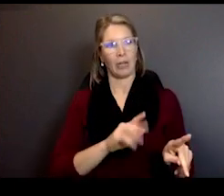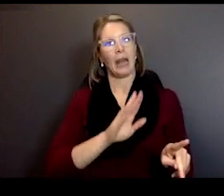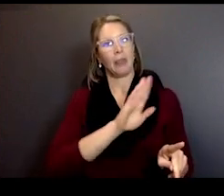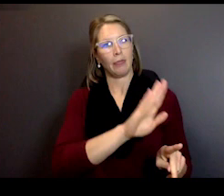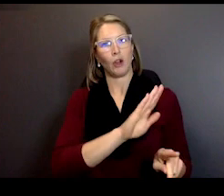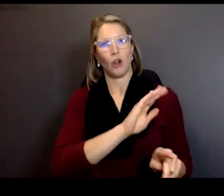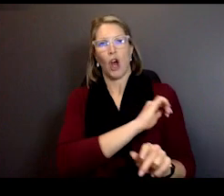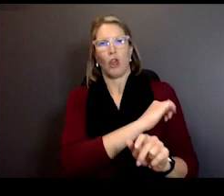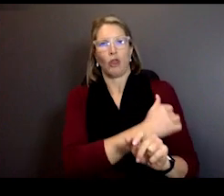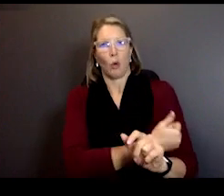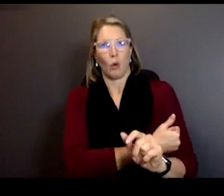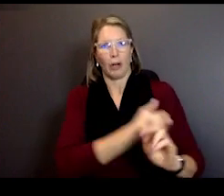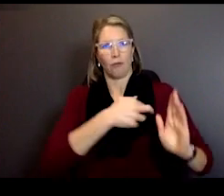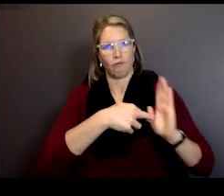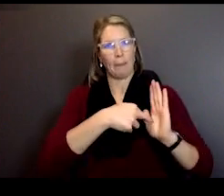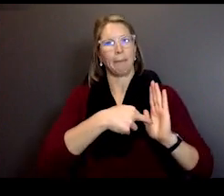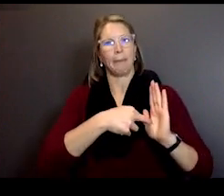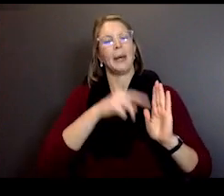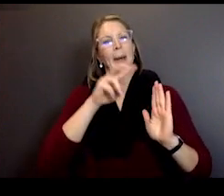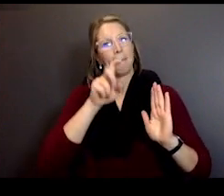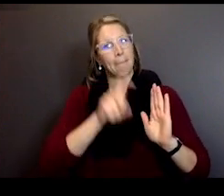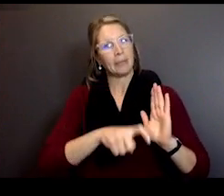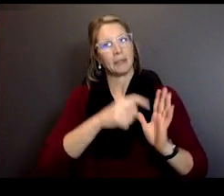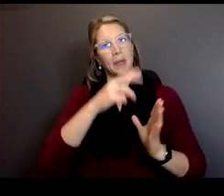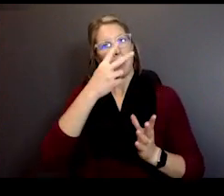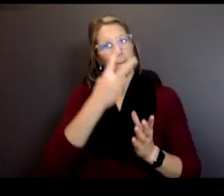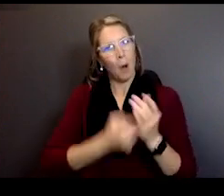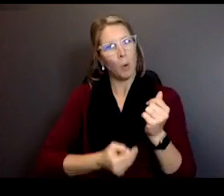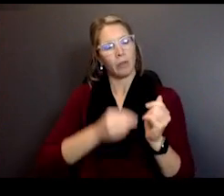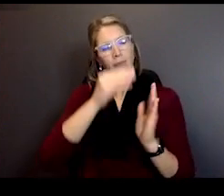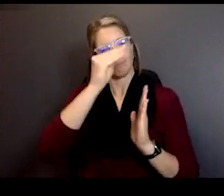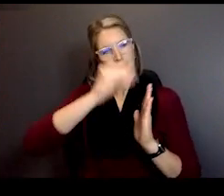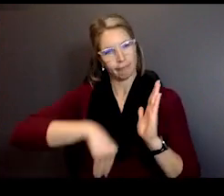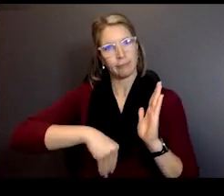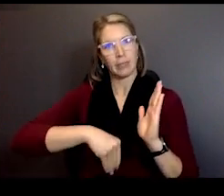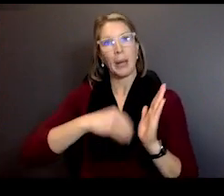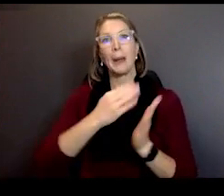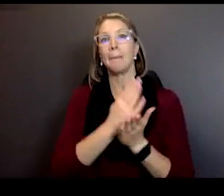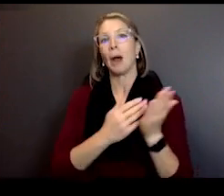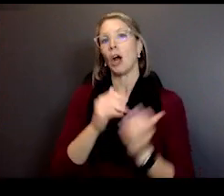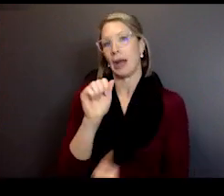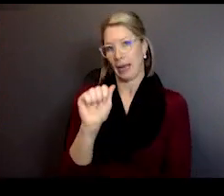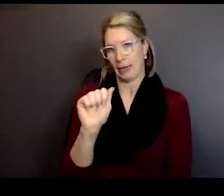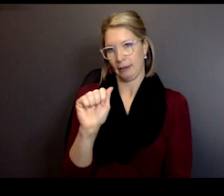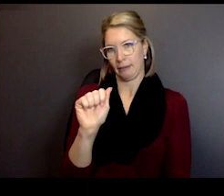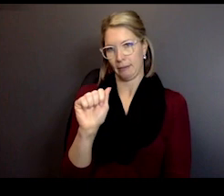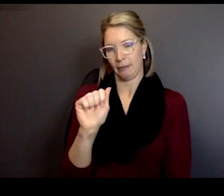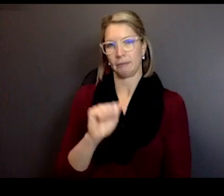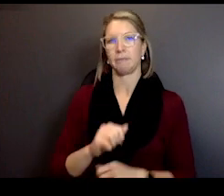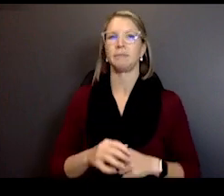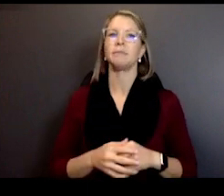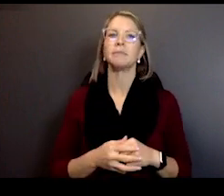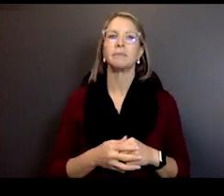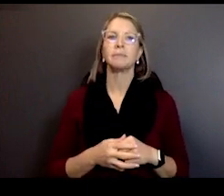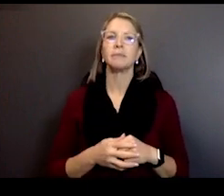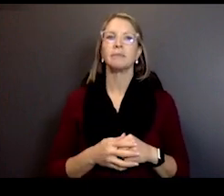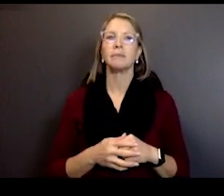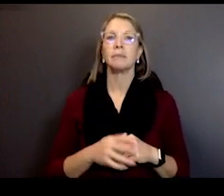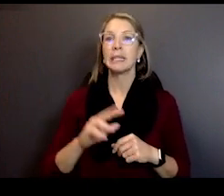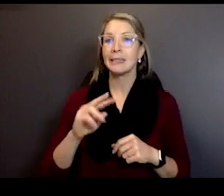authorized legal representative fills out and signs the sections that apply to them in Part A of Form